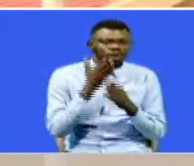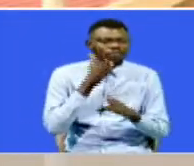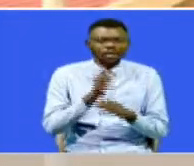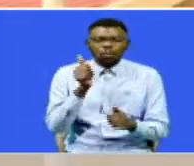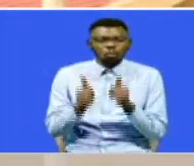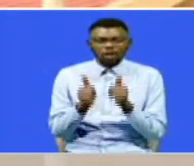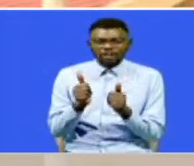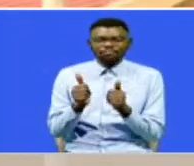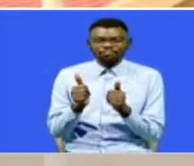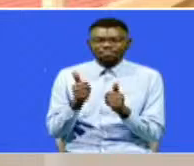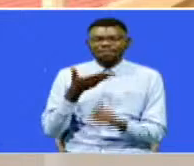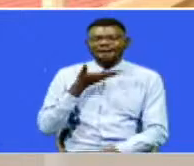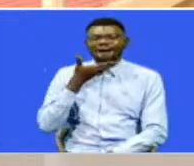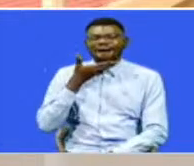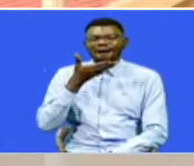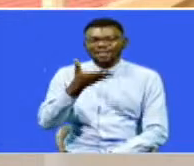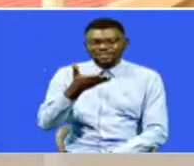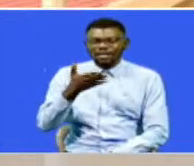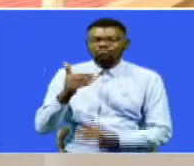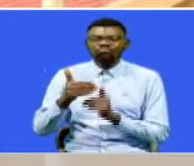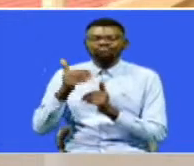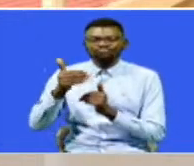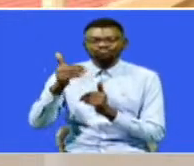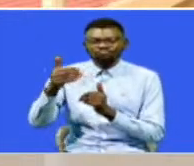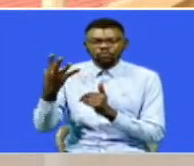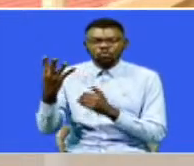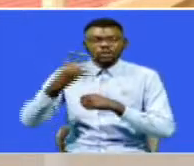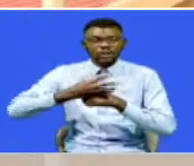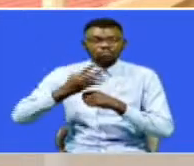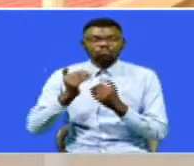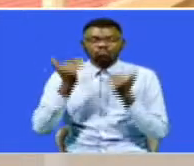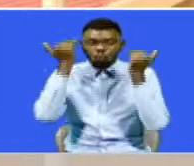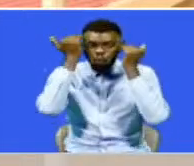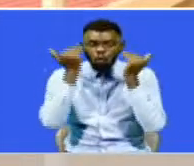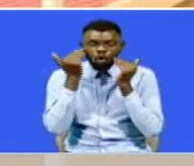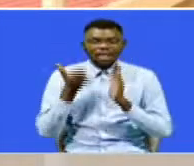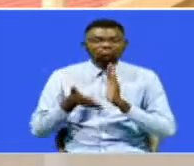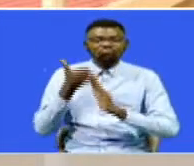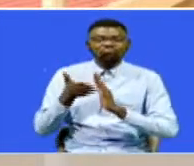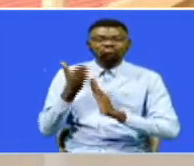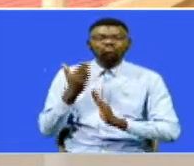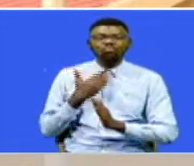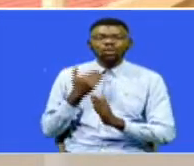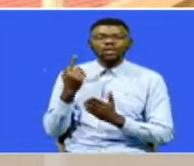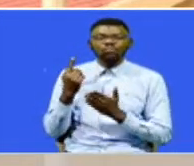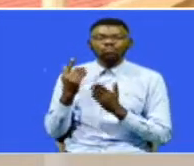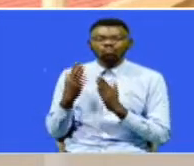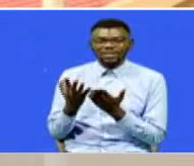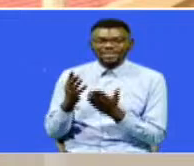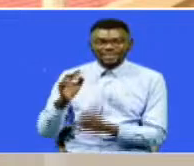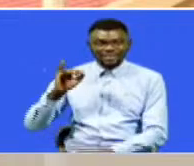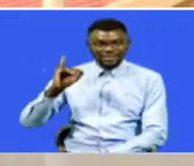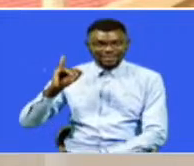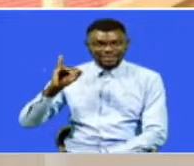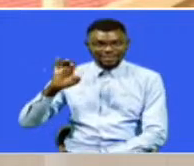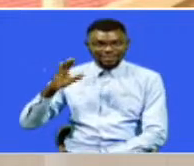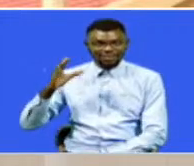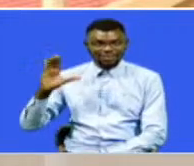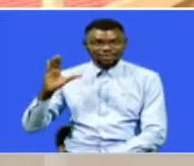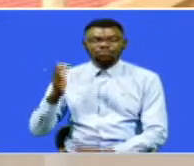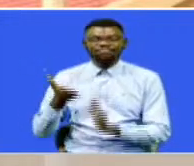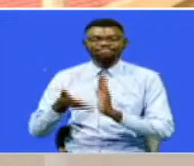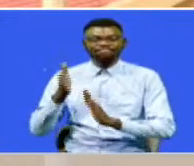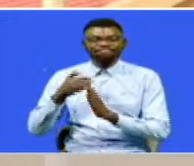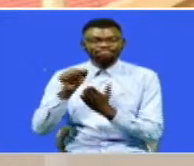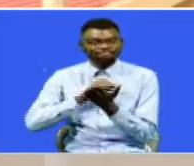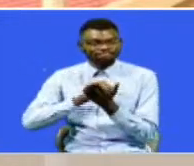is expected to be answered in 4 days as the court moves with speed to allow the Independent Electoral and Boundaries Commission, IEBC, to print